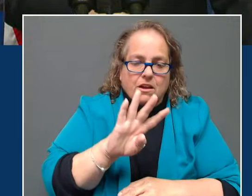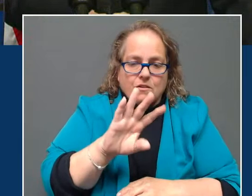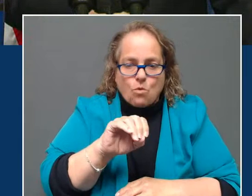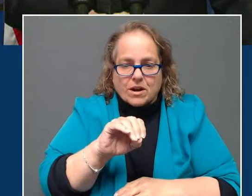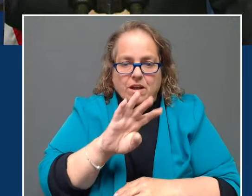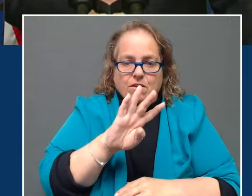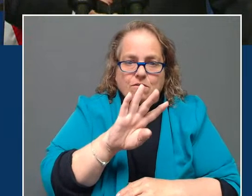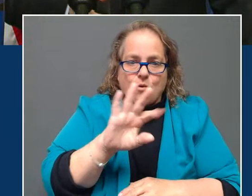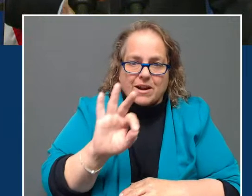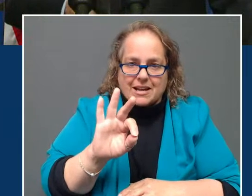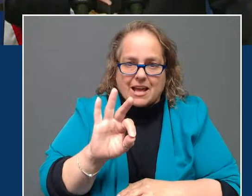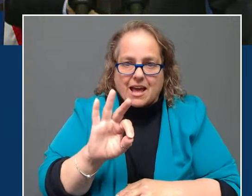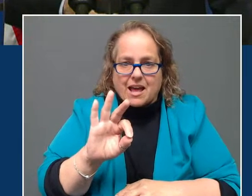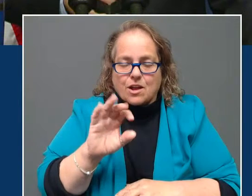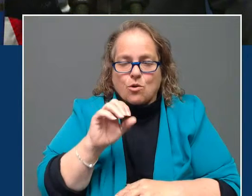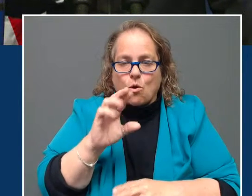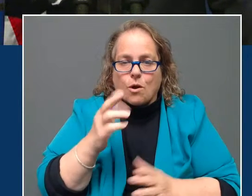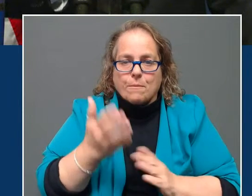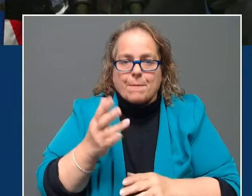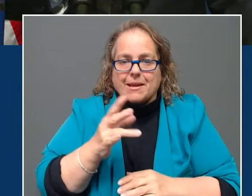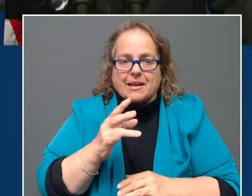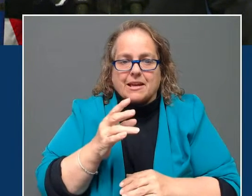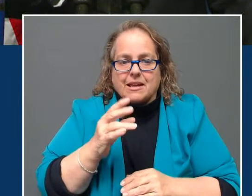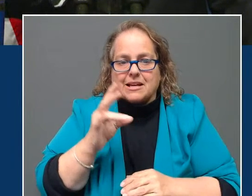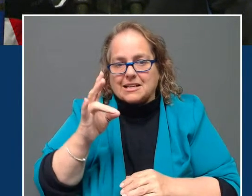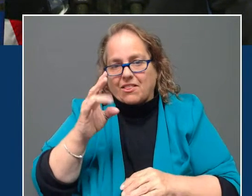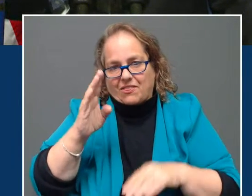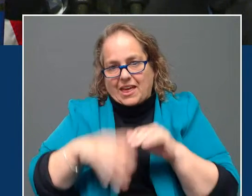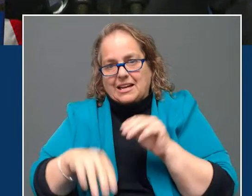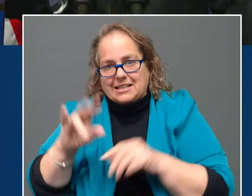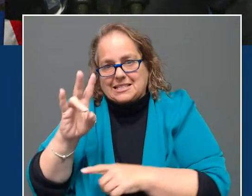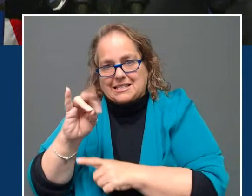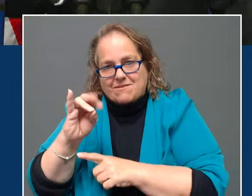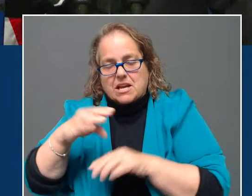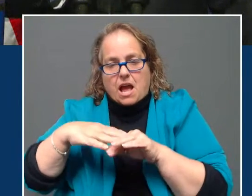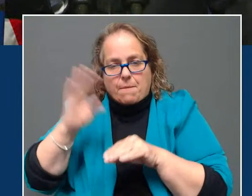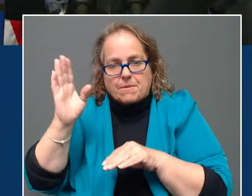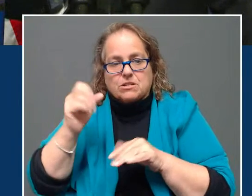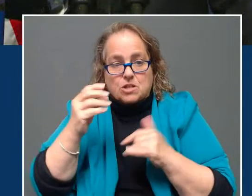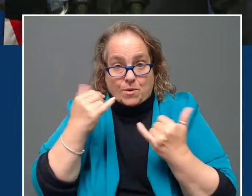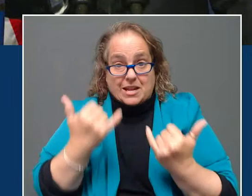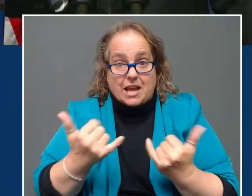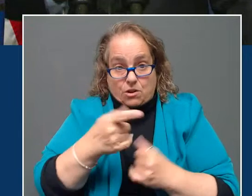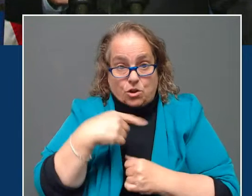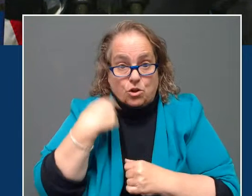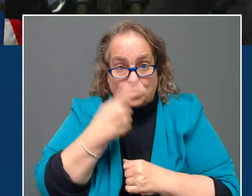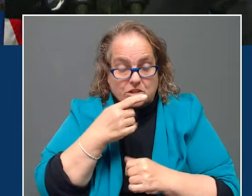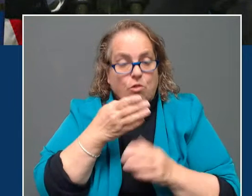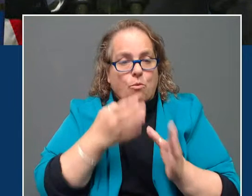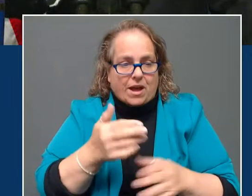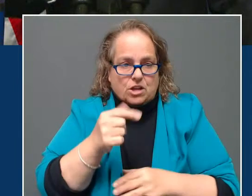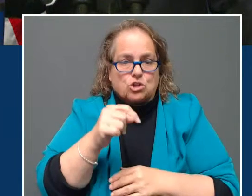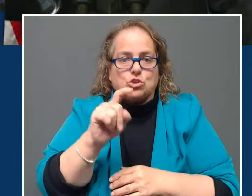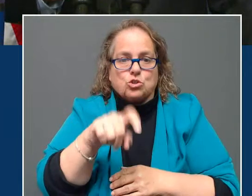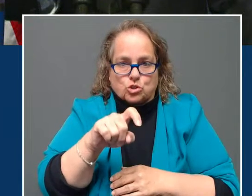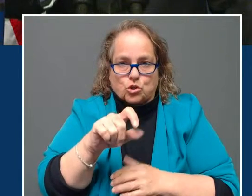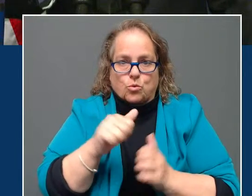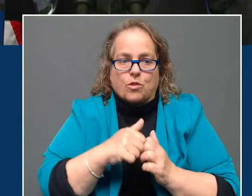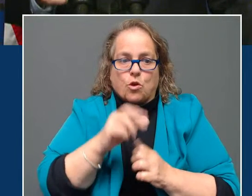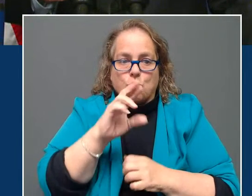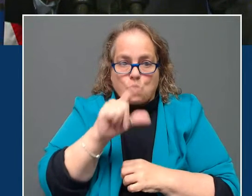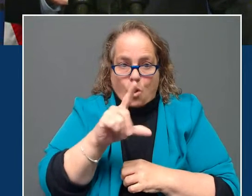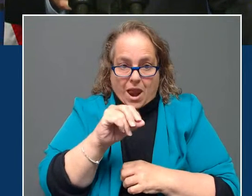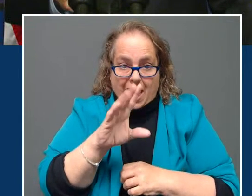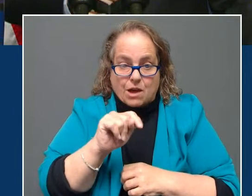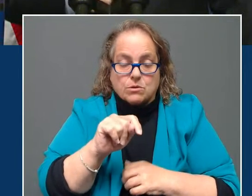maybe 70 and up. So again, right now, this looks the way that it should, with a rollout that was based on